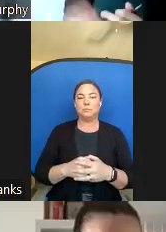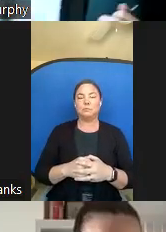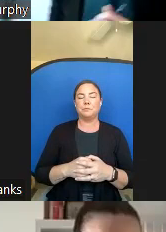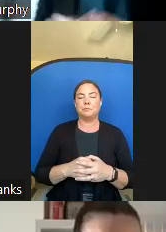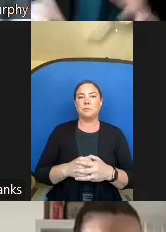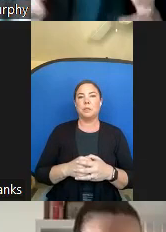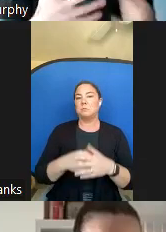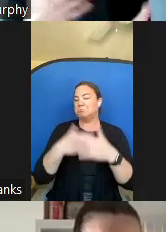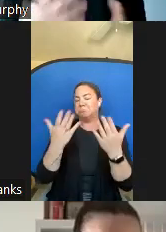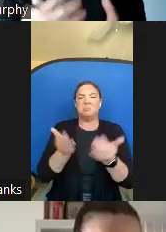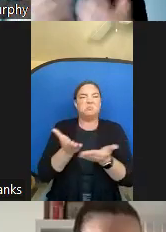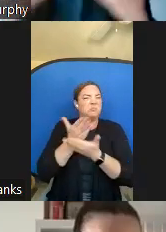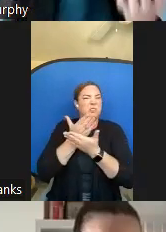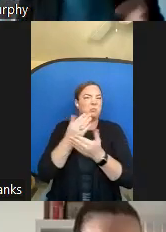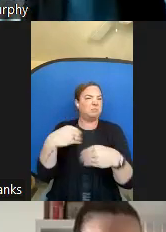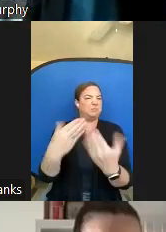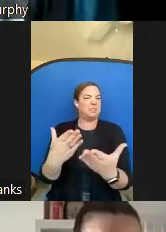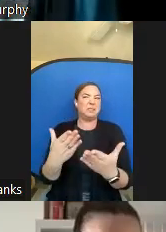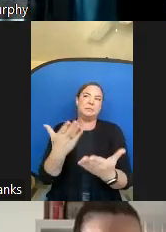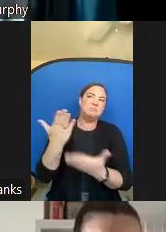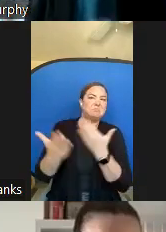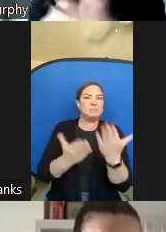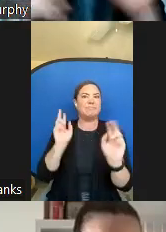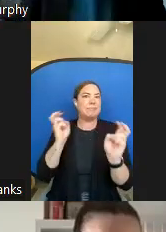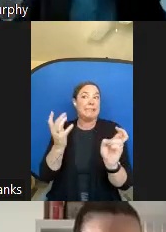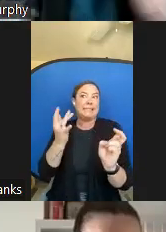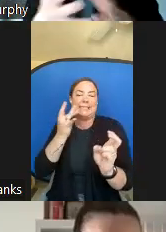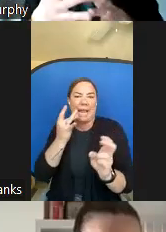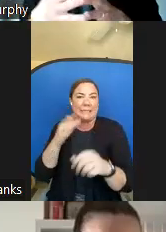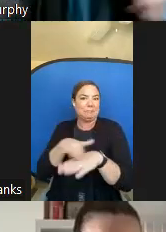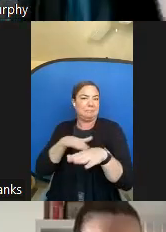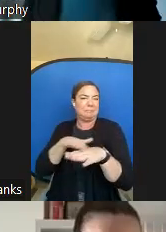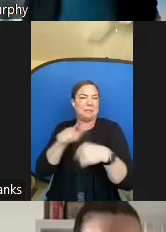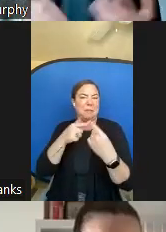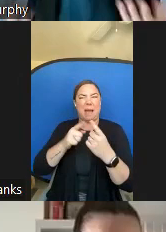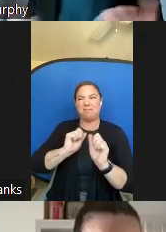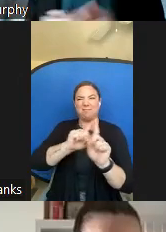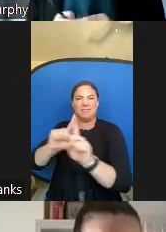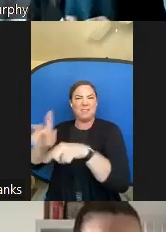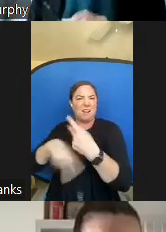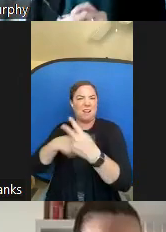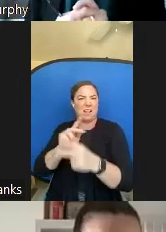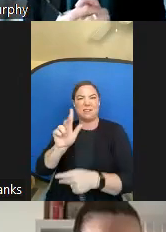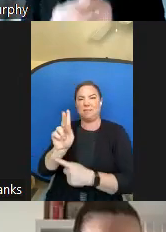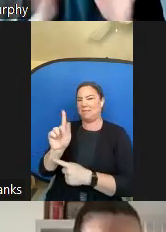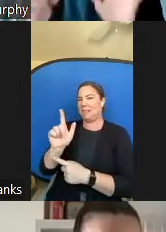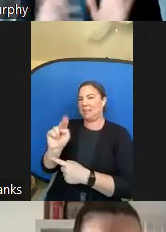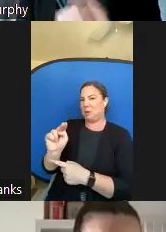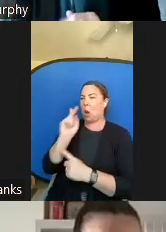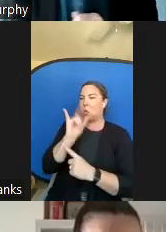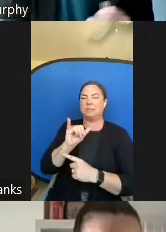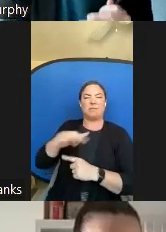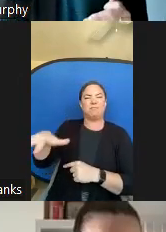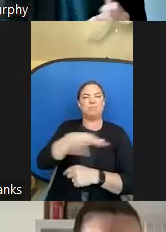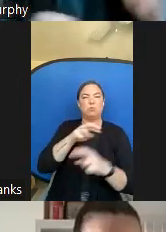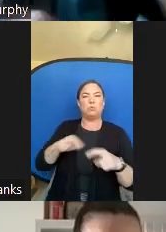just to offer you a sense, a sort of taste of the variability of what these kilns might look like across the region, I've